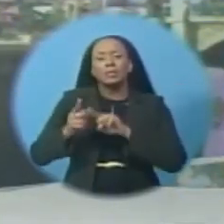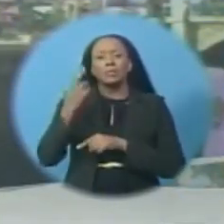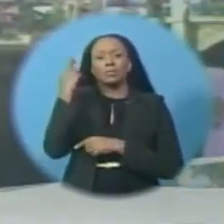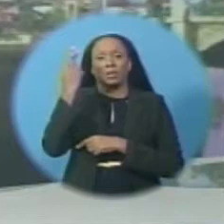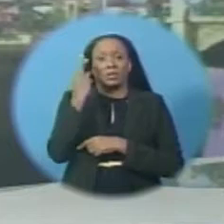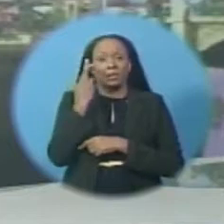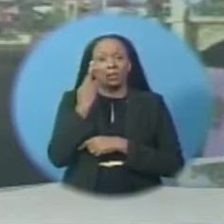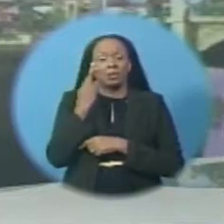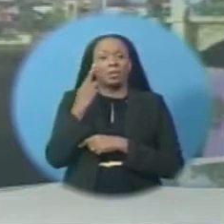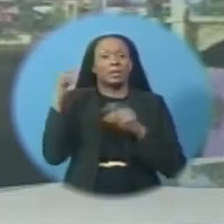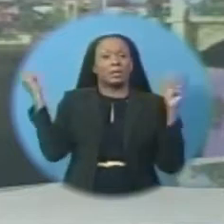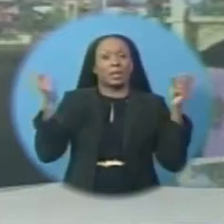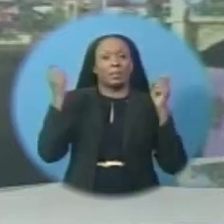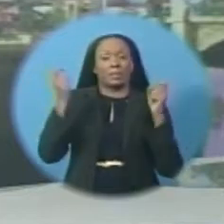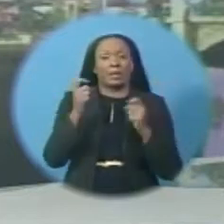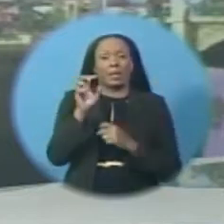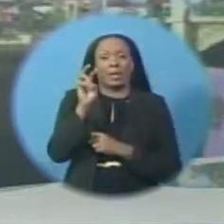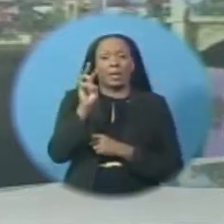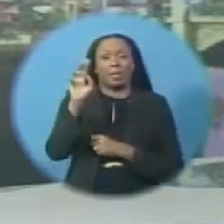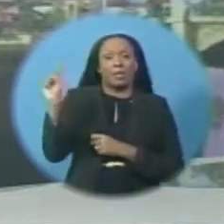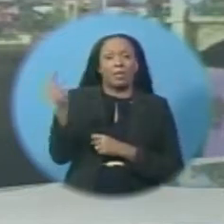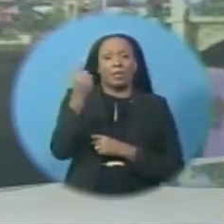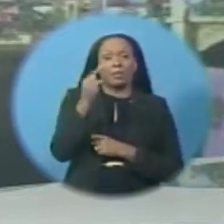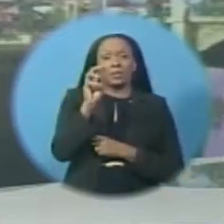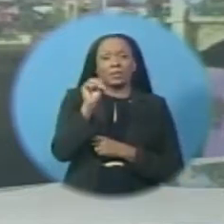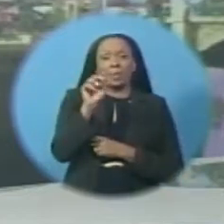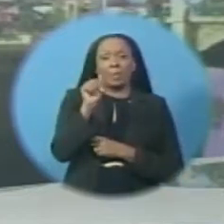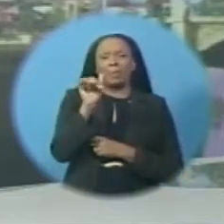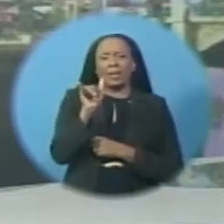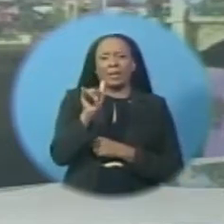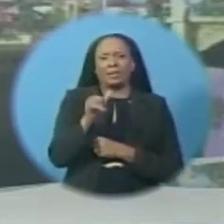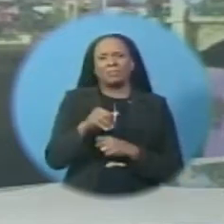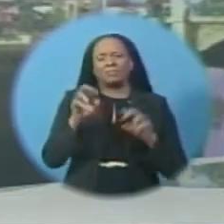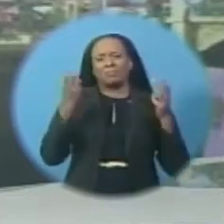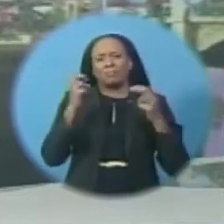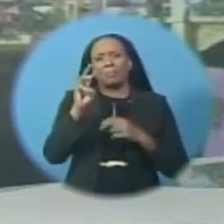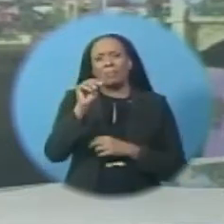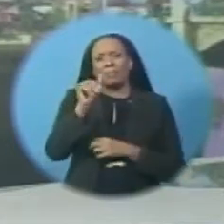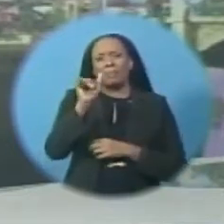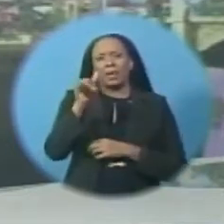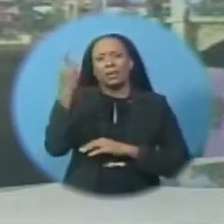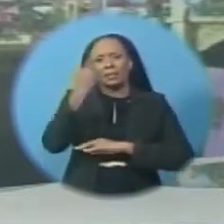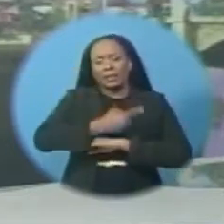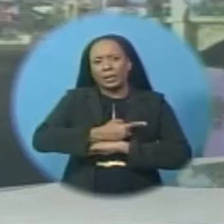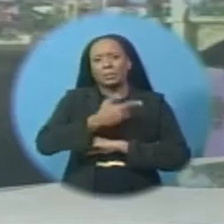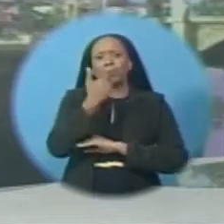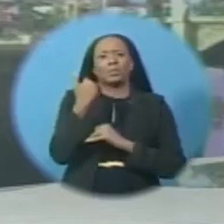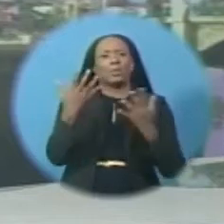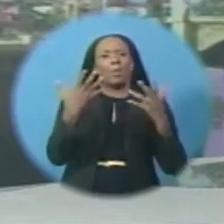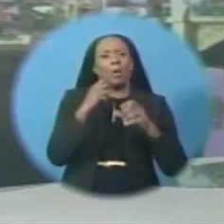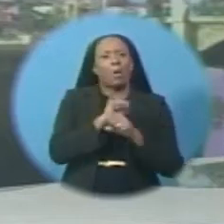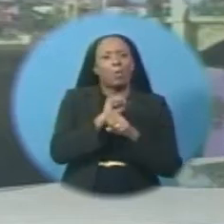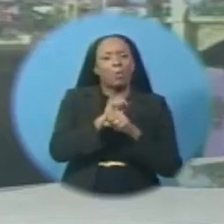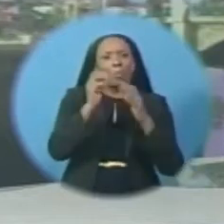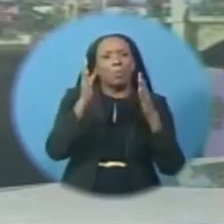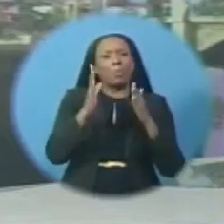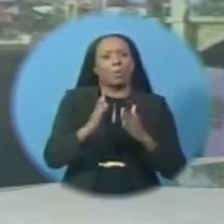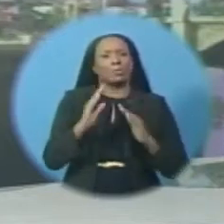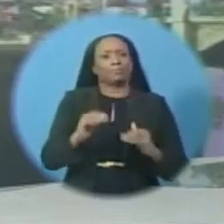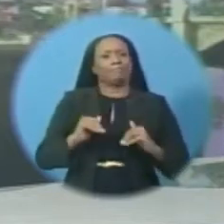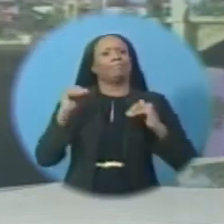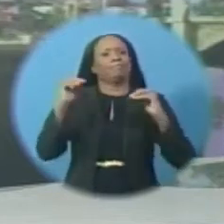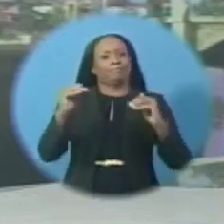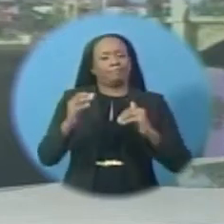Day celebrations are needed to recognize the critical input of workers to the success of businesses. She also wants